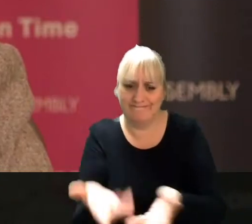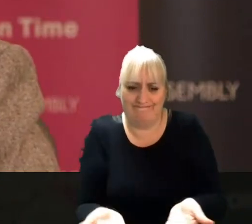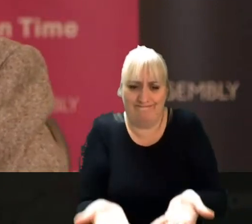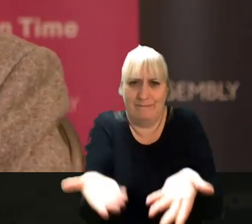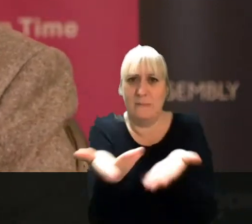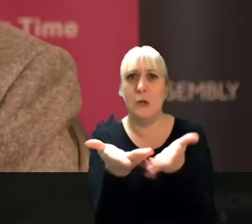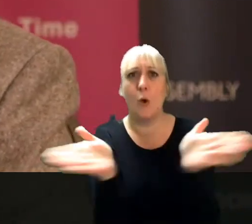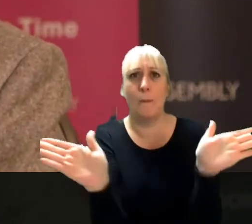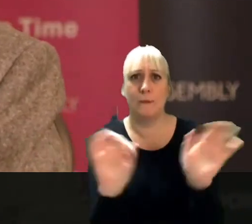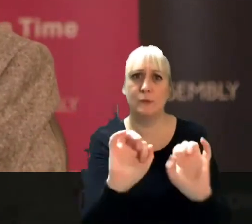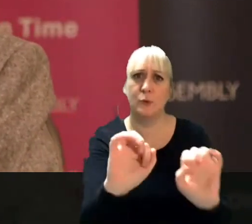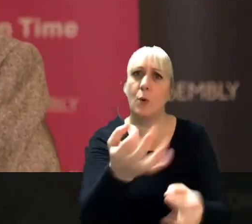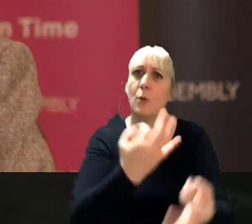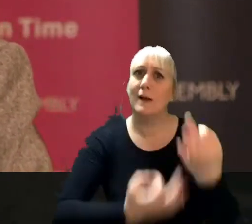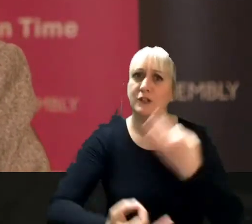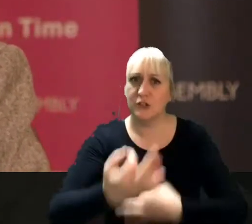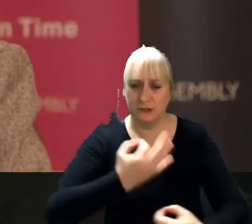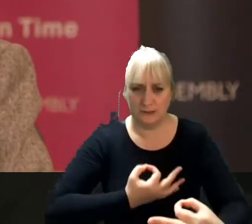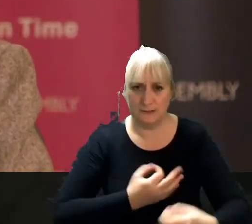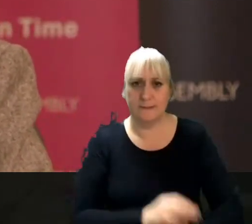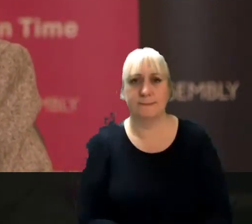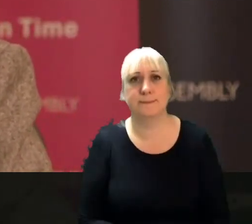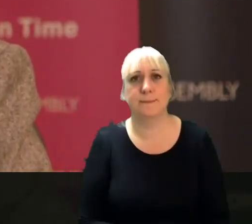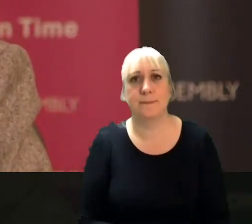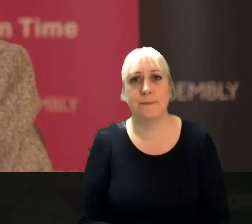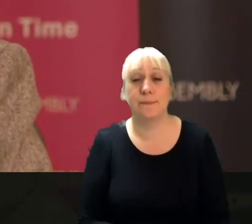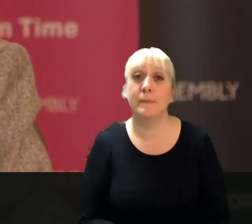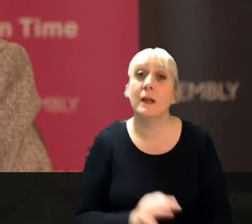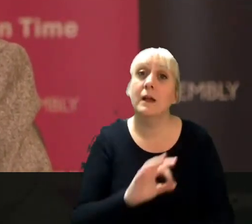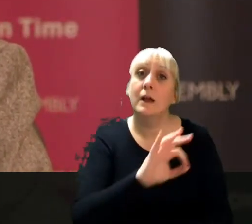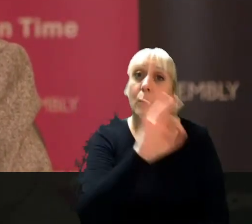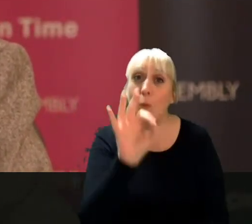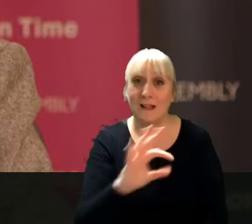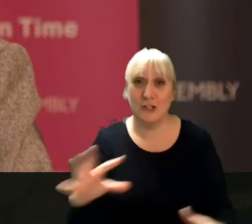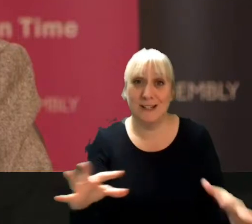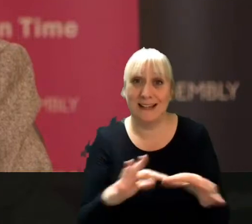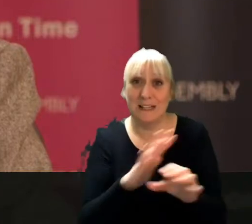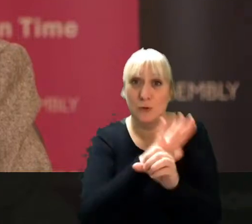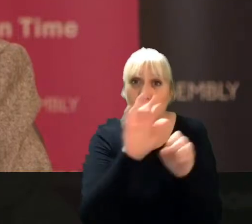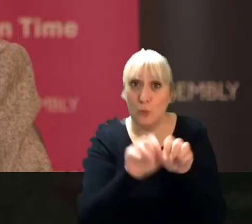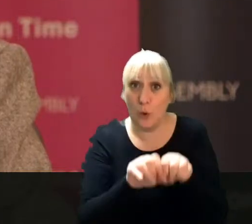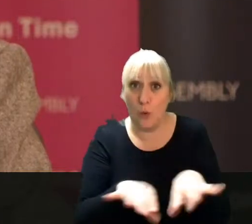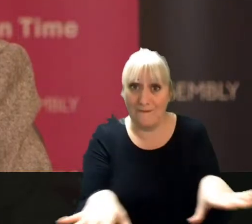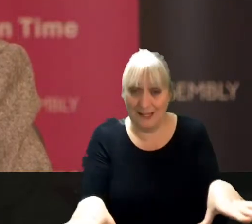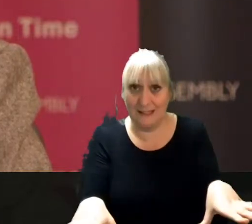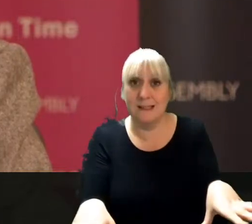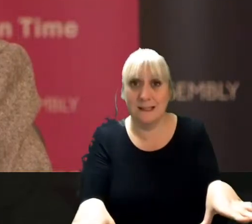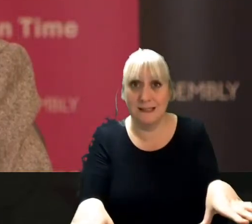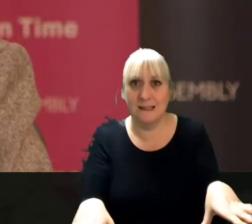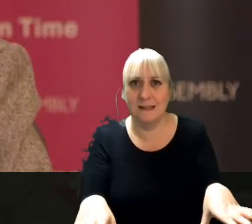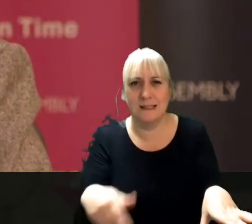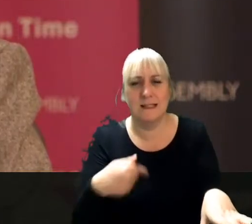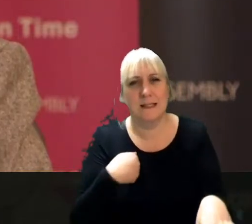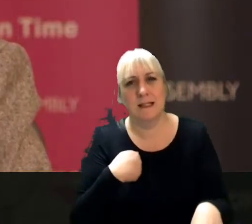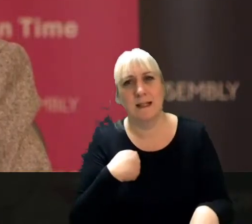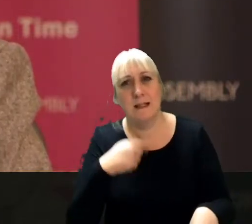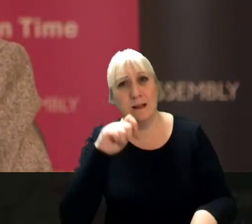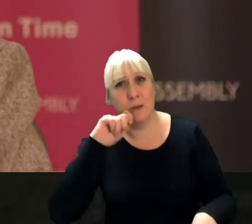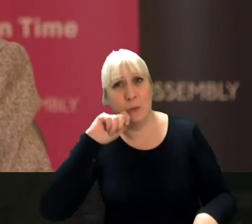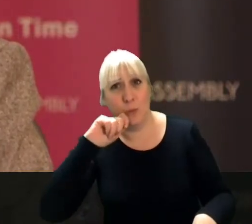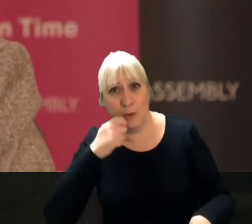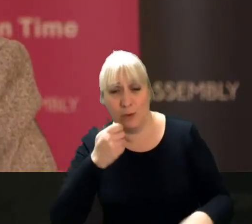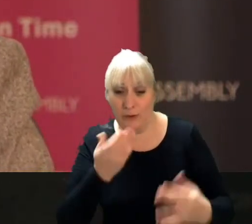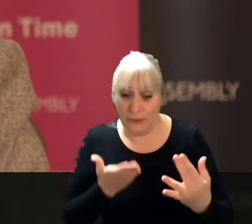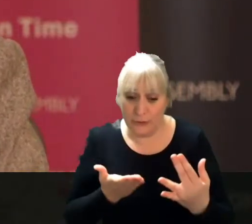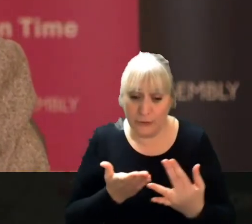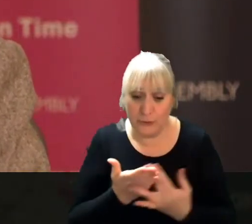the time. Questions about COVID-19, let me remind you, will be taken throughout the event